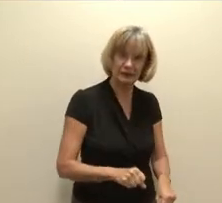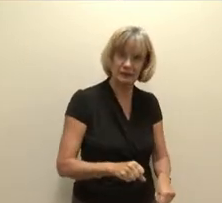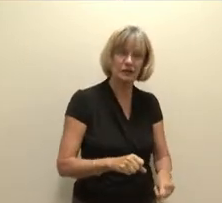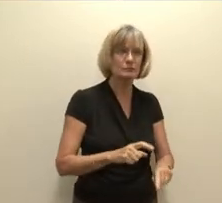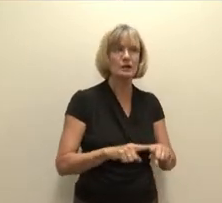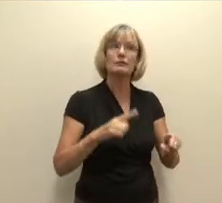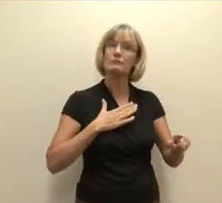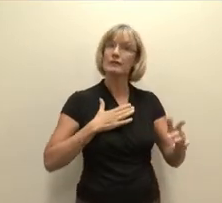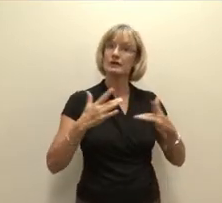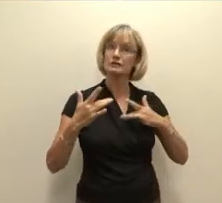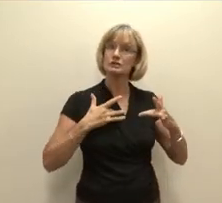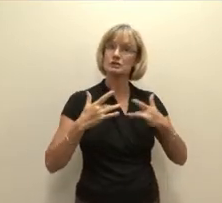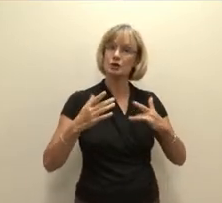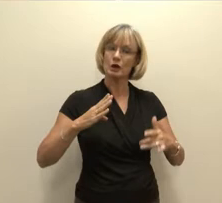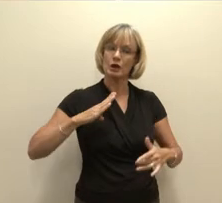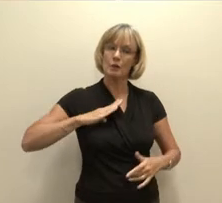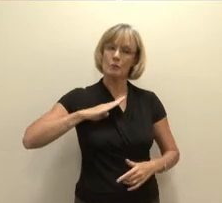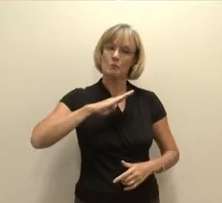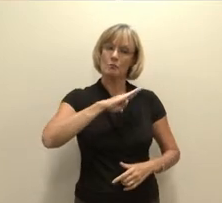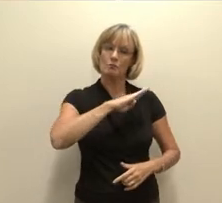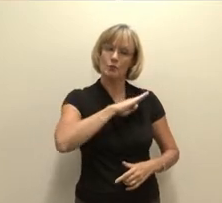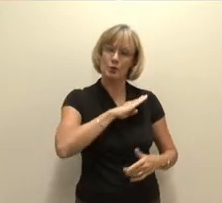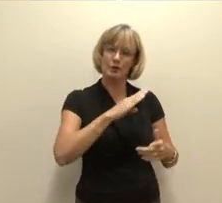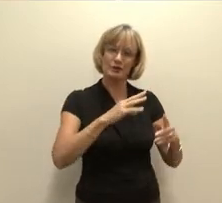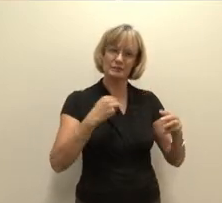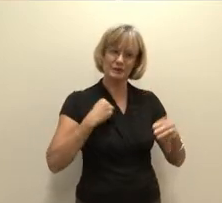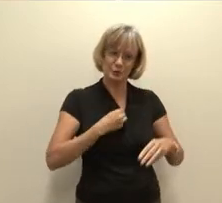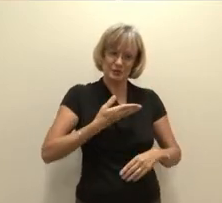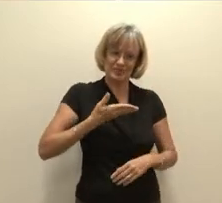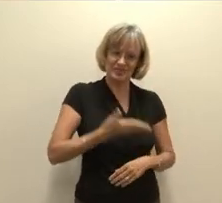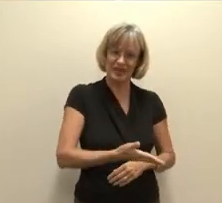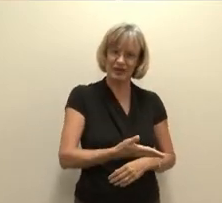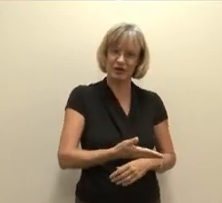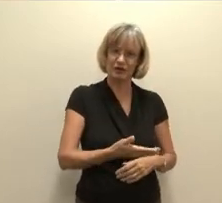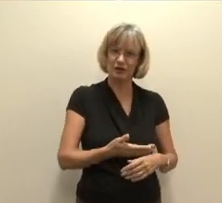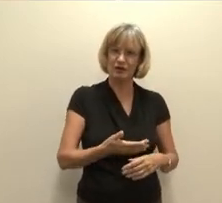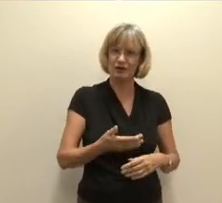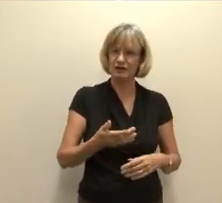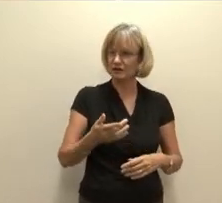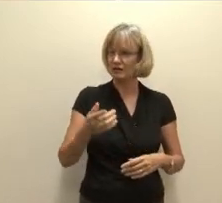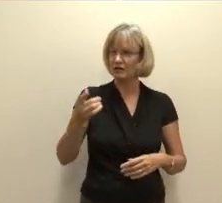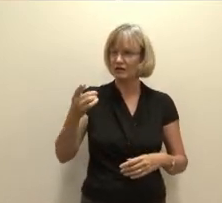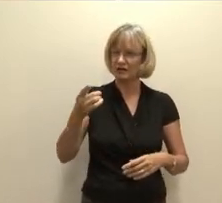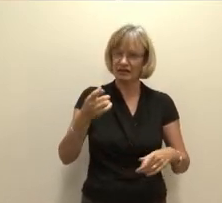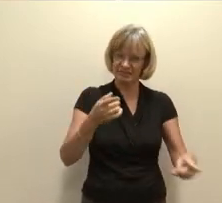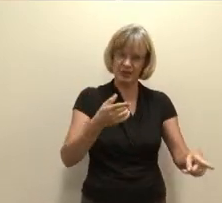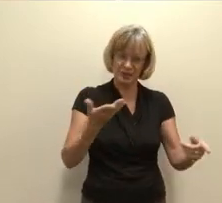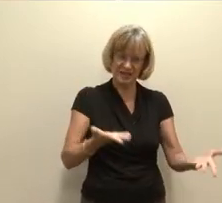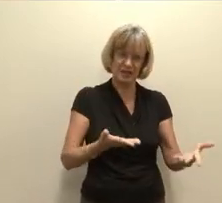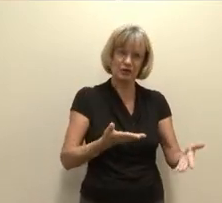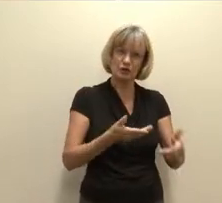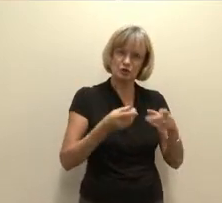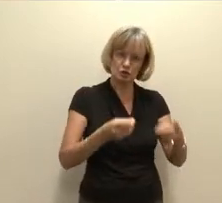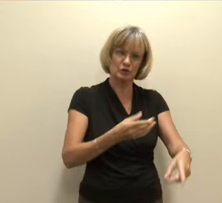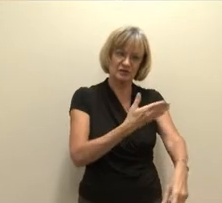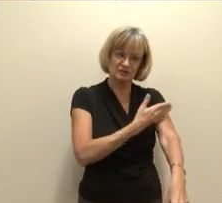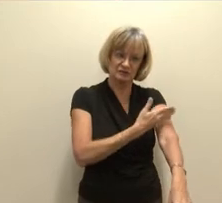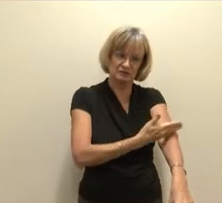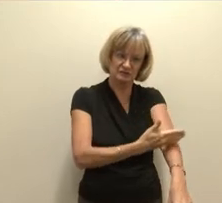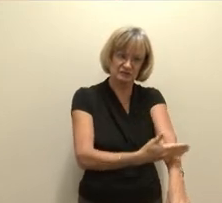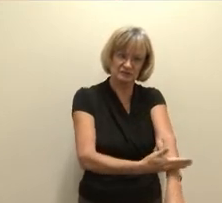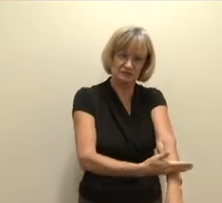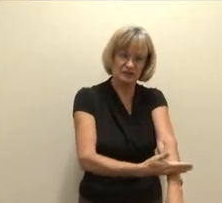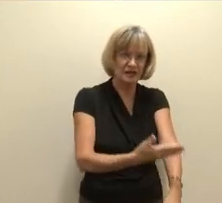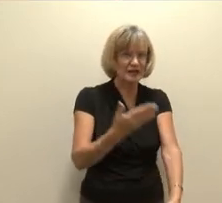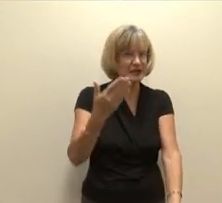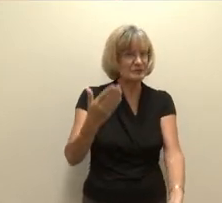board members were present when it declined. And if they were present while it declined, maybe it is not the superintendent that